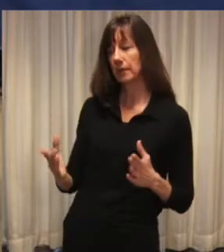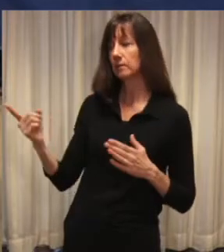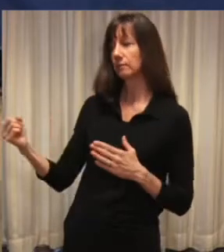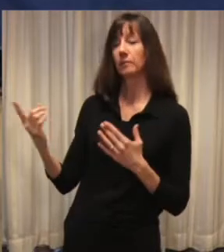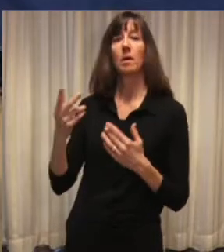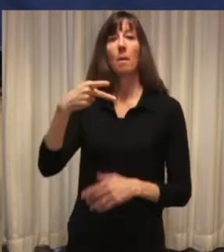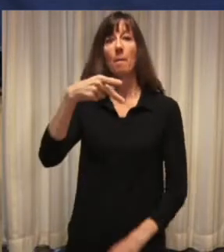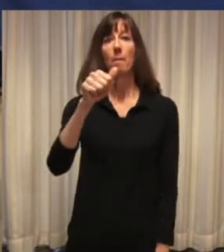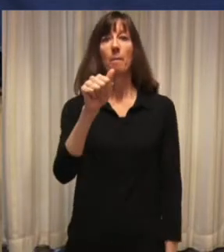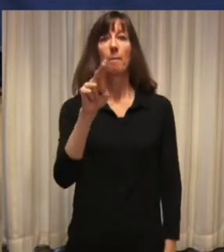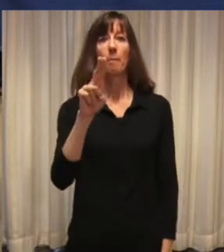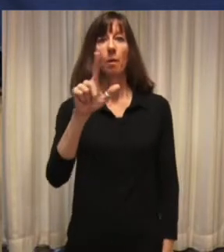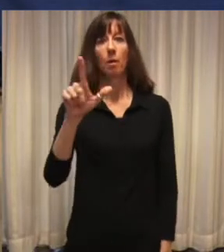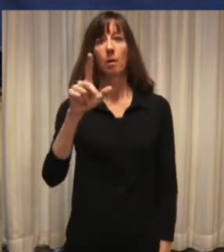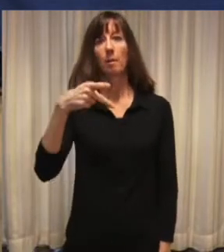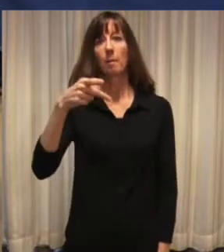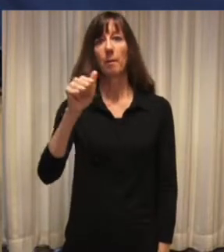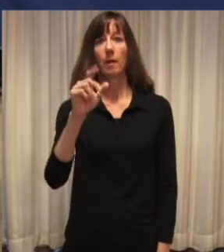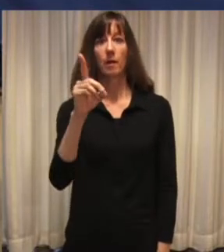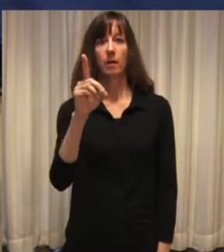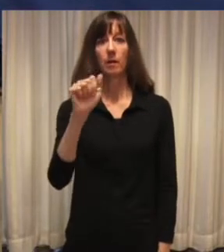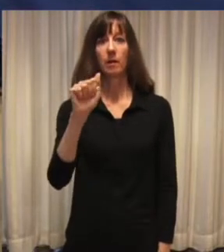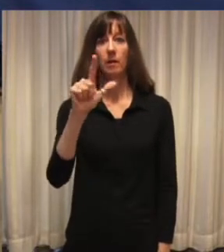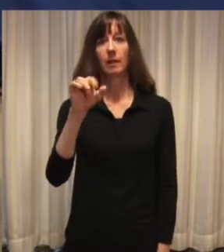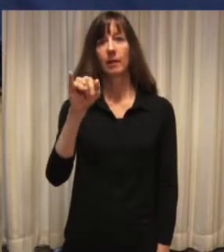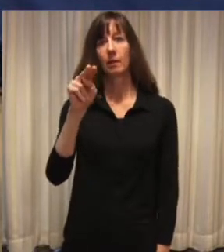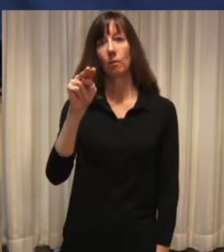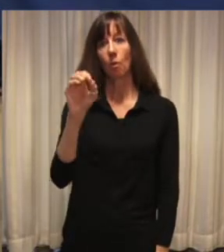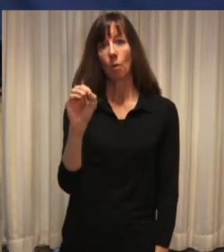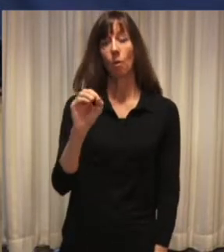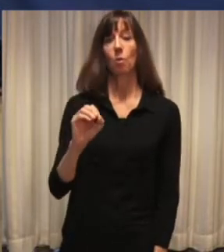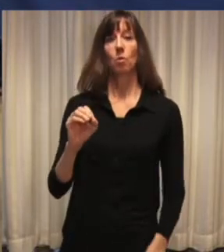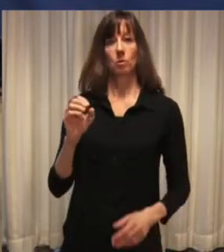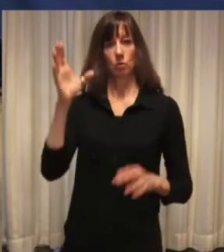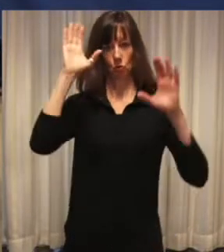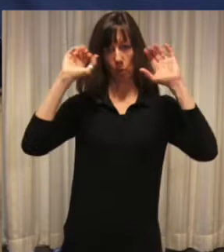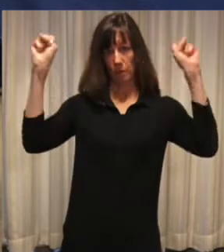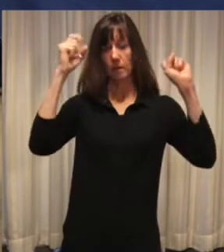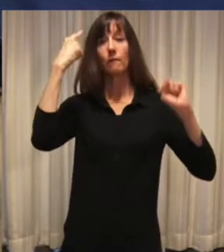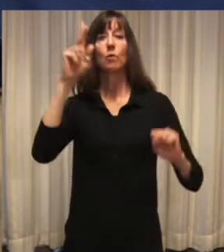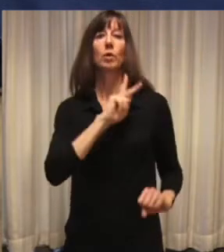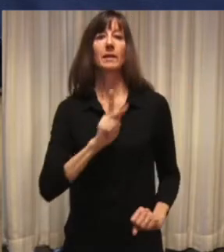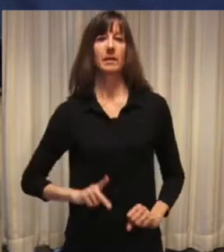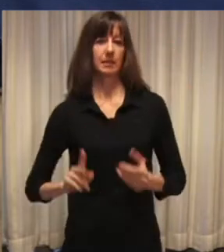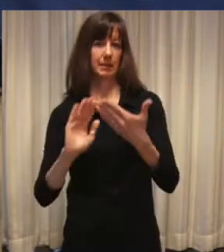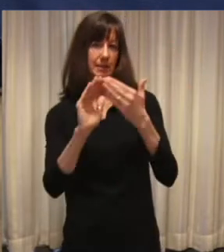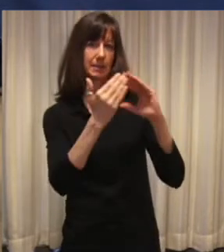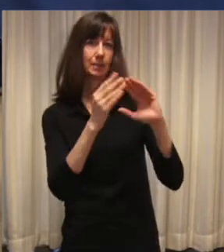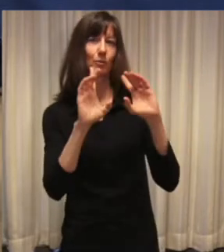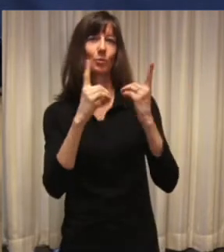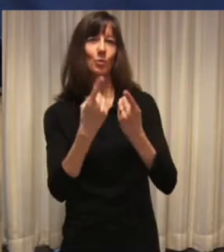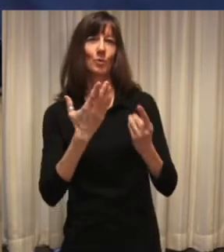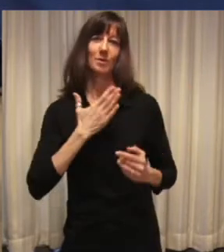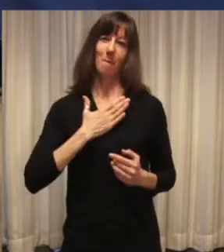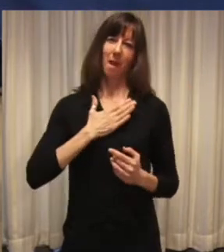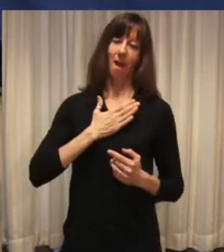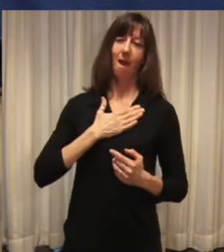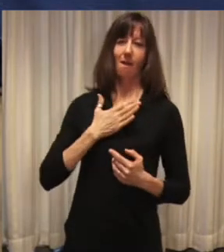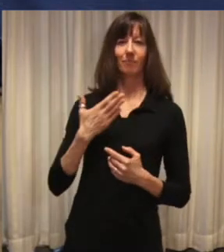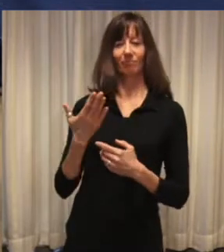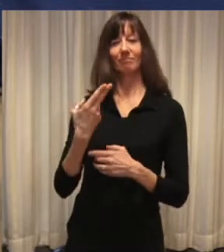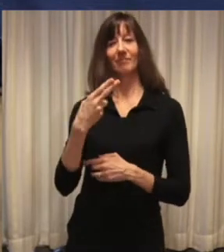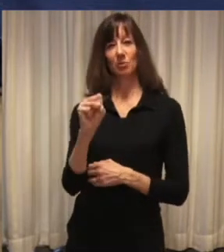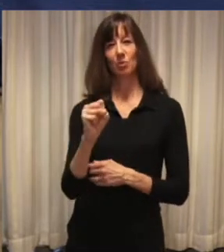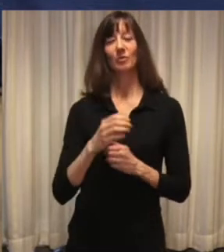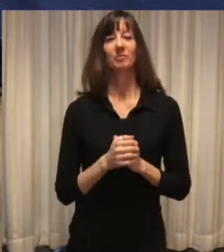of my alma mater, the Kingston City School District. Thank you for making time to join us. I'm sure it's just absolute, although